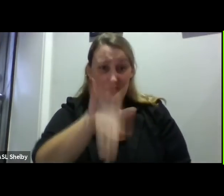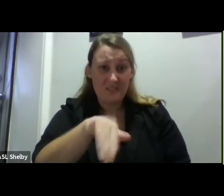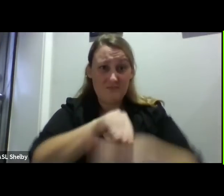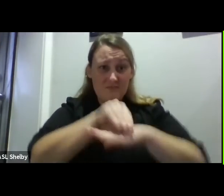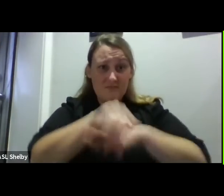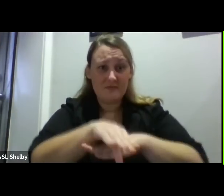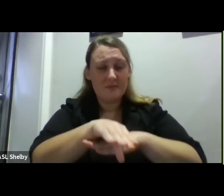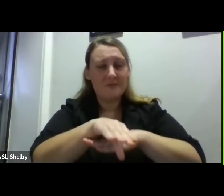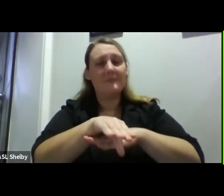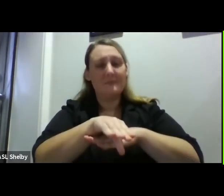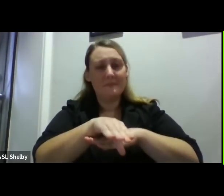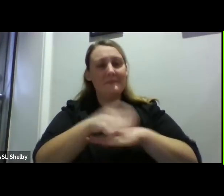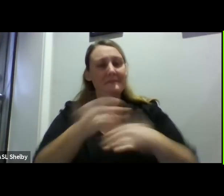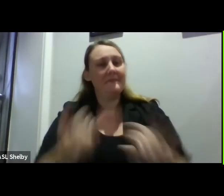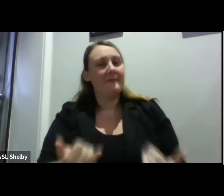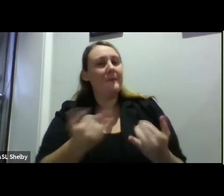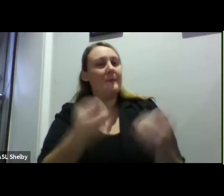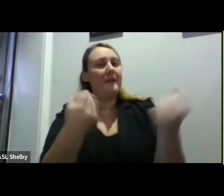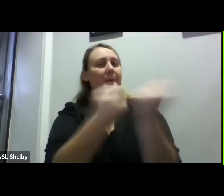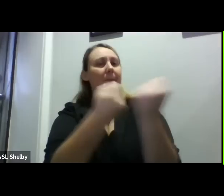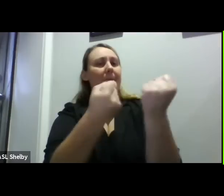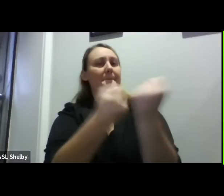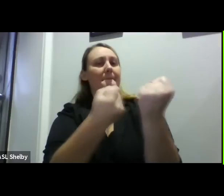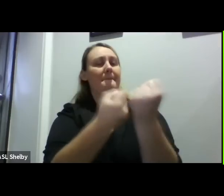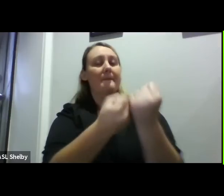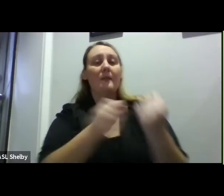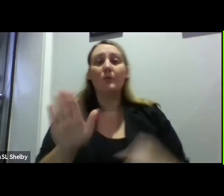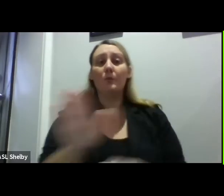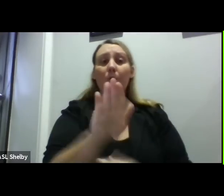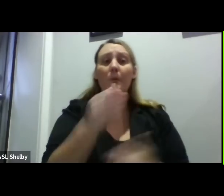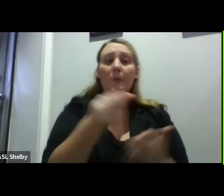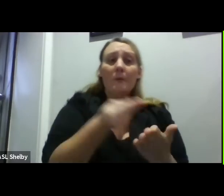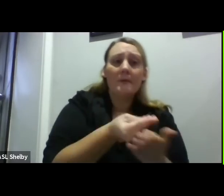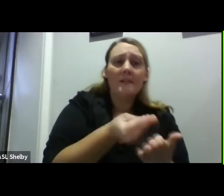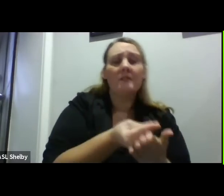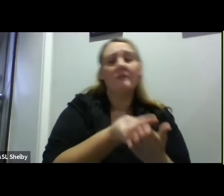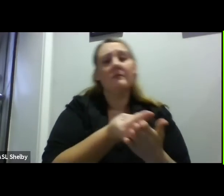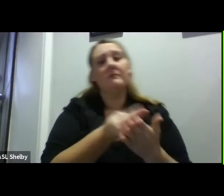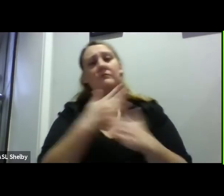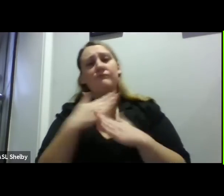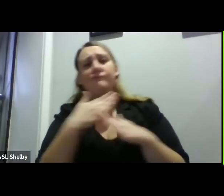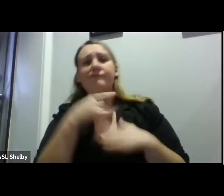go a long way in the world of sex worker rights.